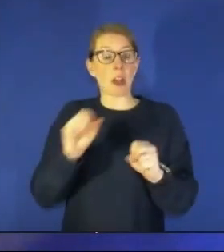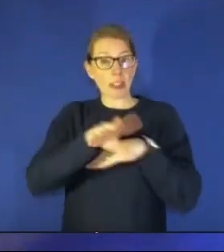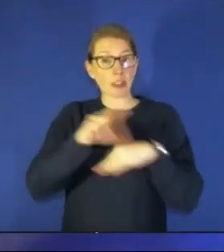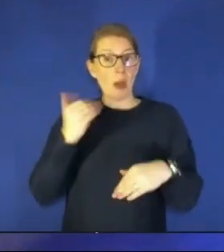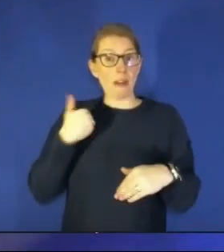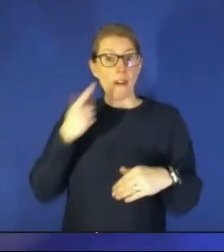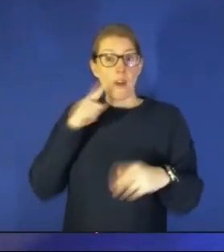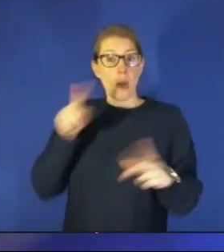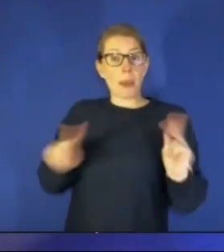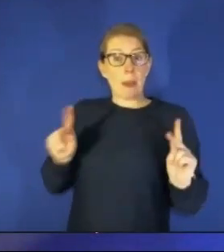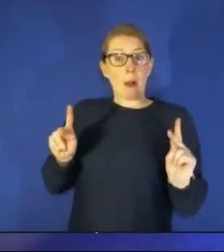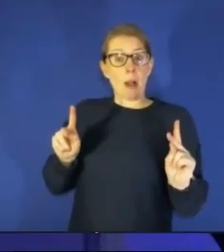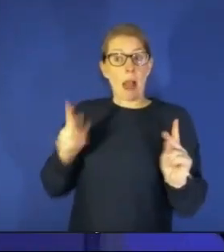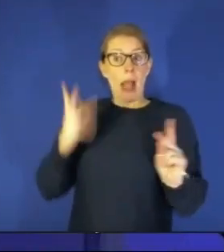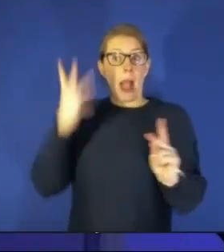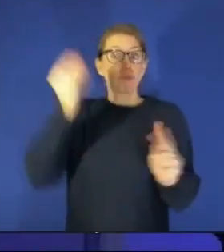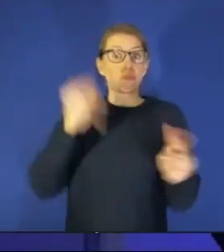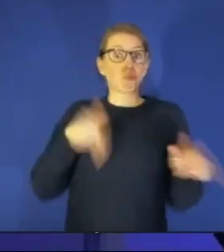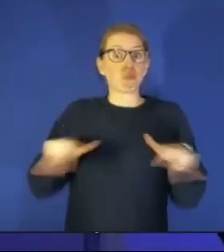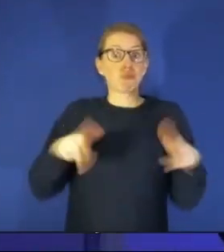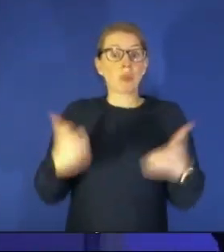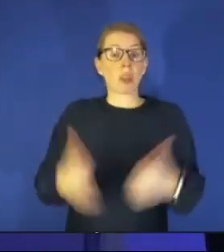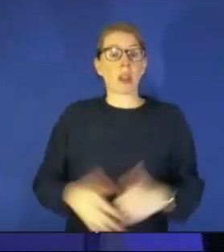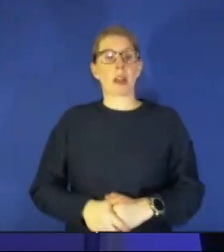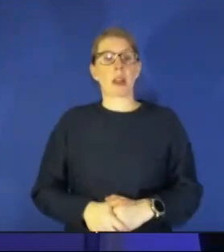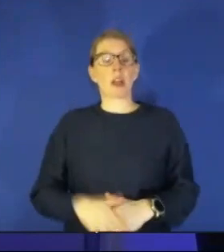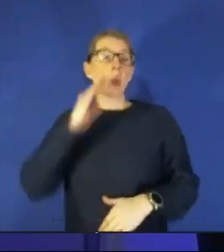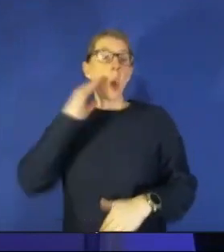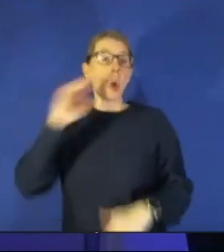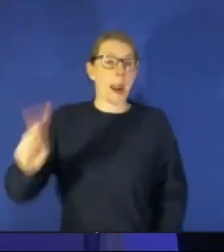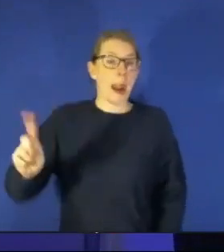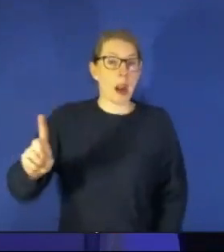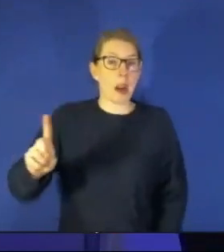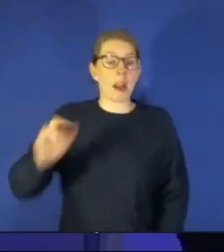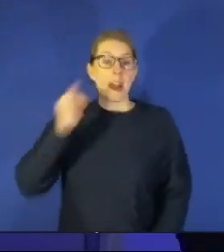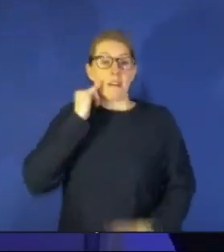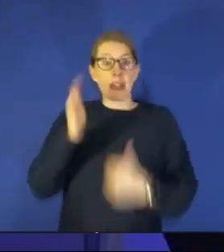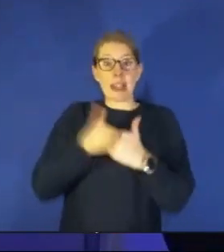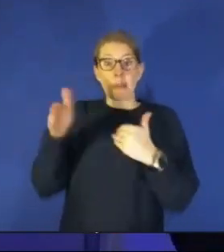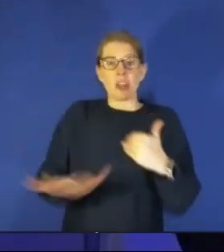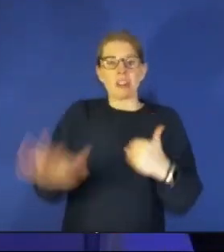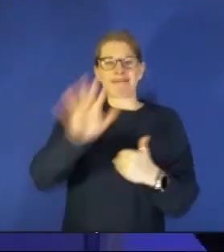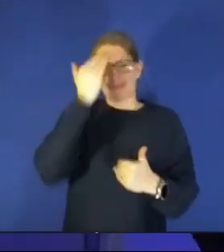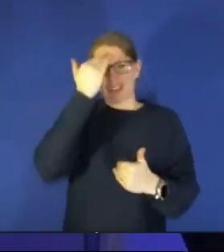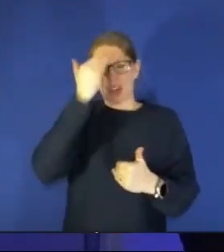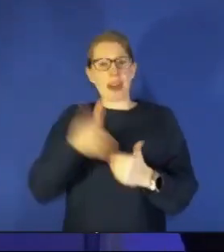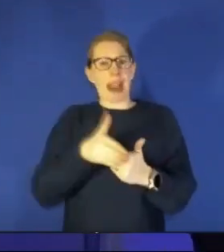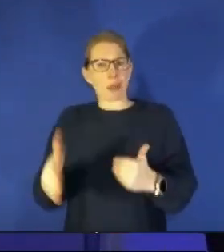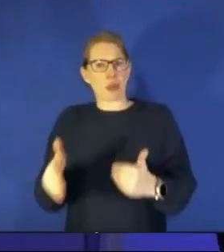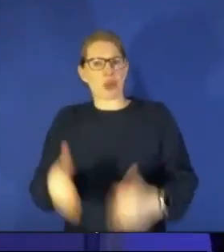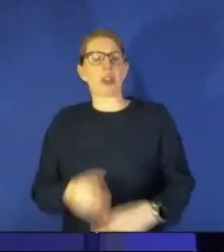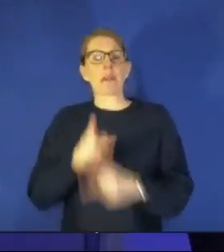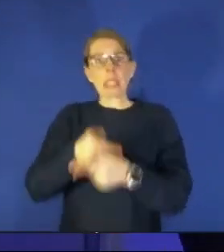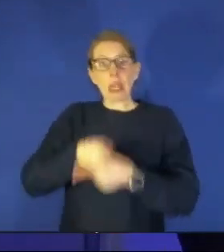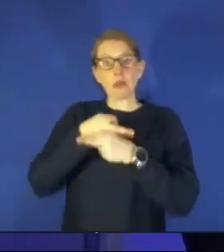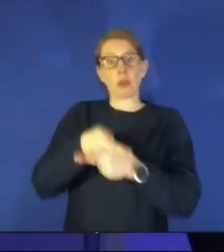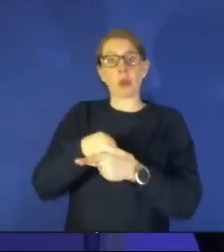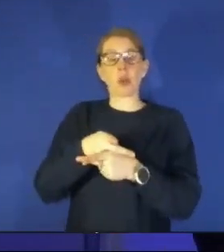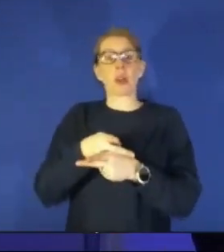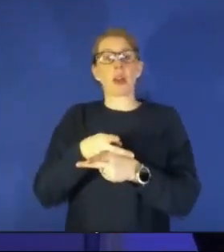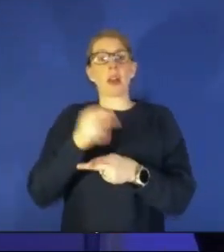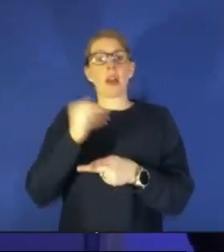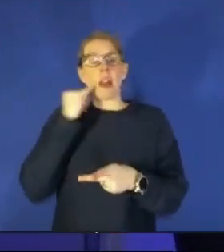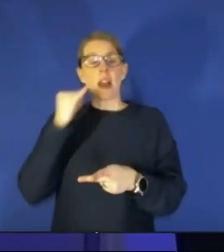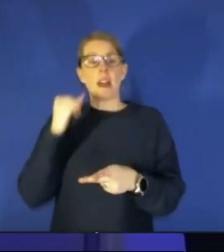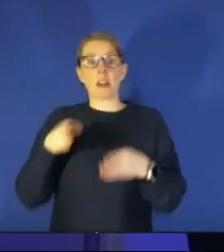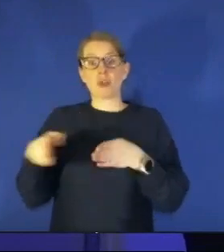want to head out? Well, know where you are. I mean, if you're doing it in your neighborhood, you know your neighbors or whatever. Just, be careful. If you're going to get out on a trail by